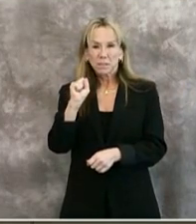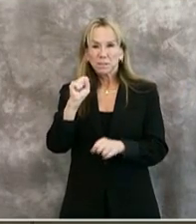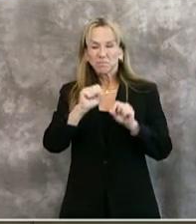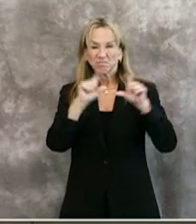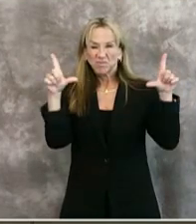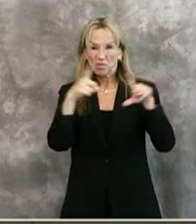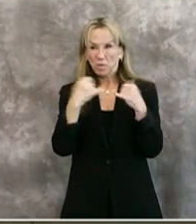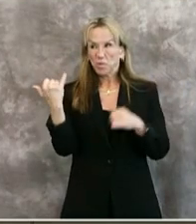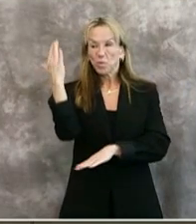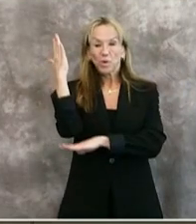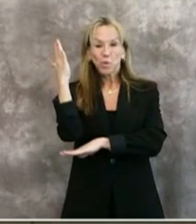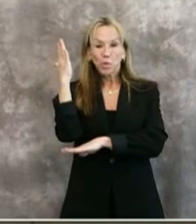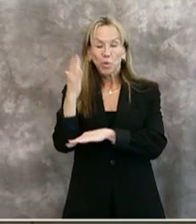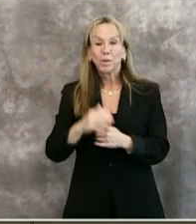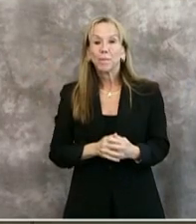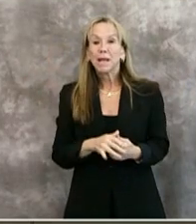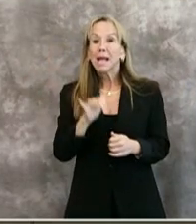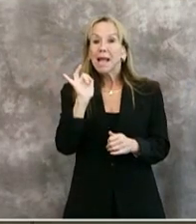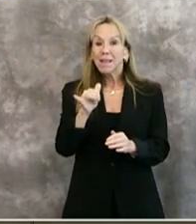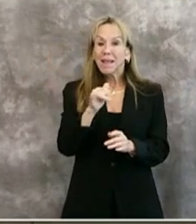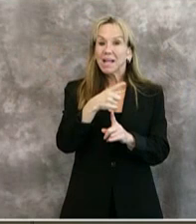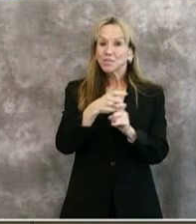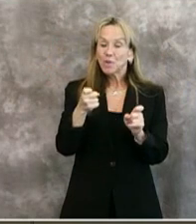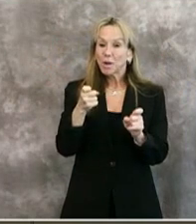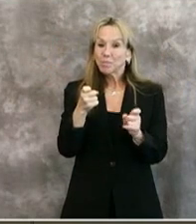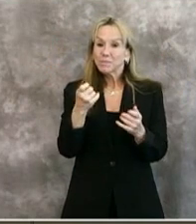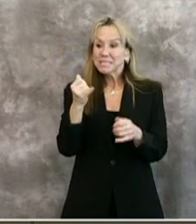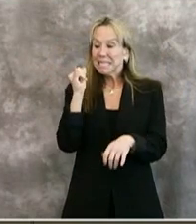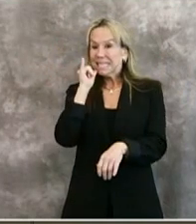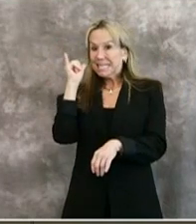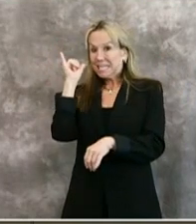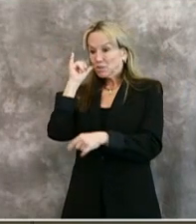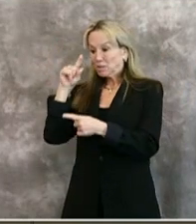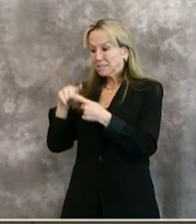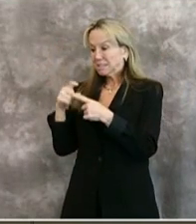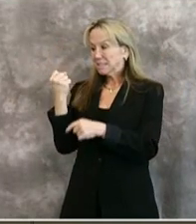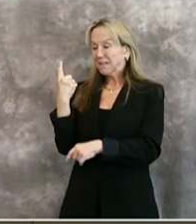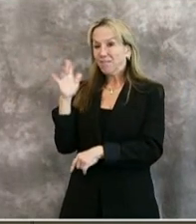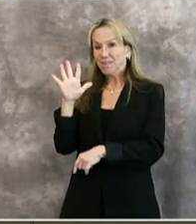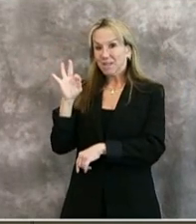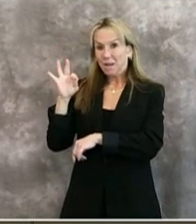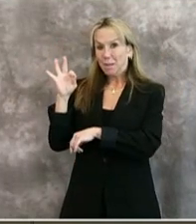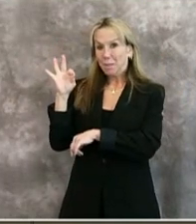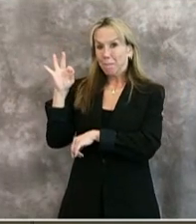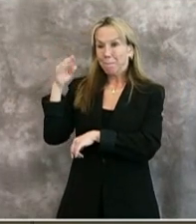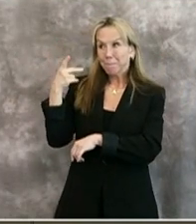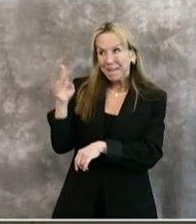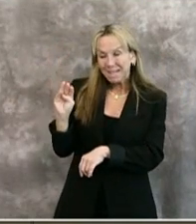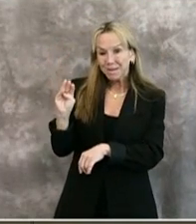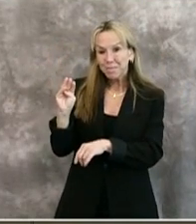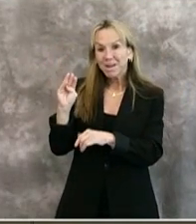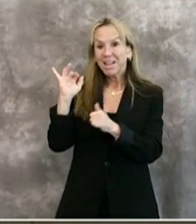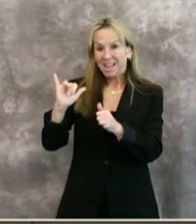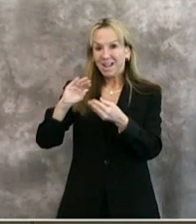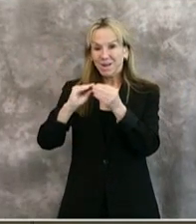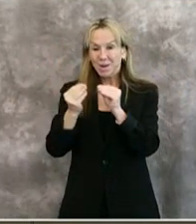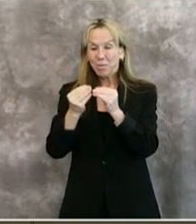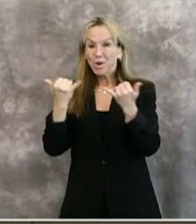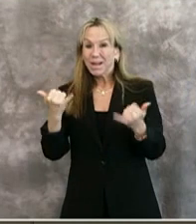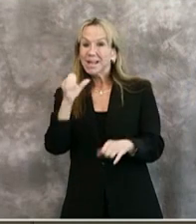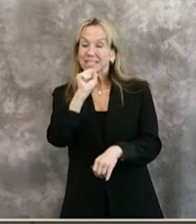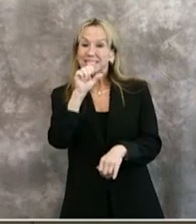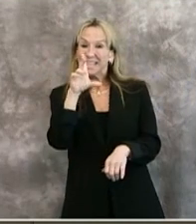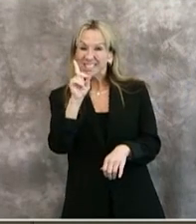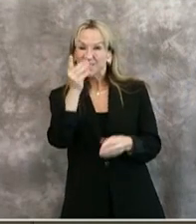on reports through 11:59 p.m. yesterday, the County of San Diego is